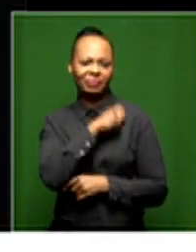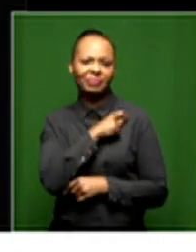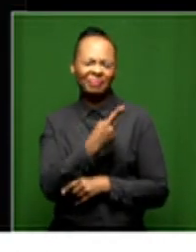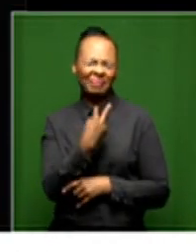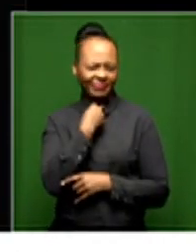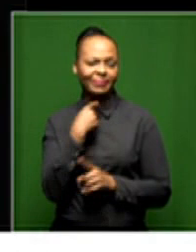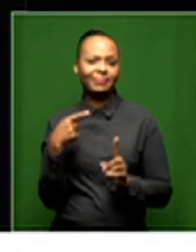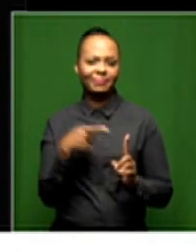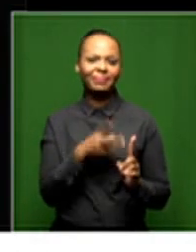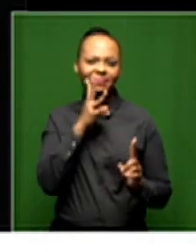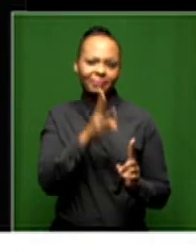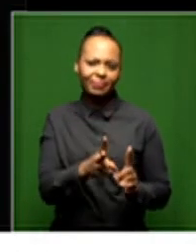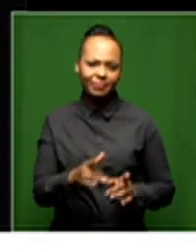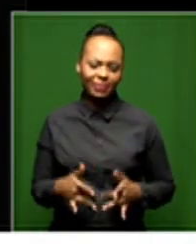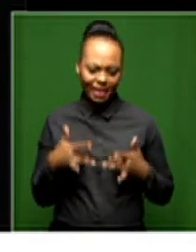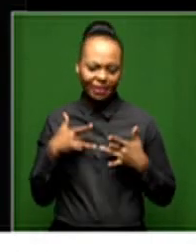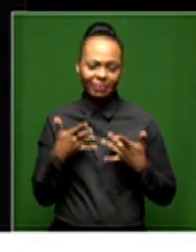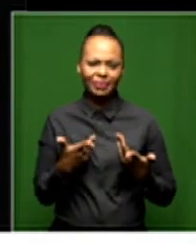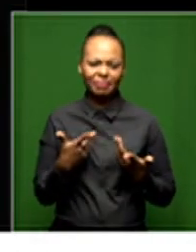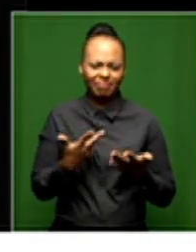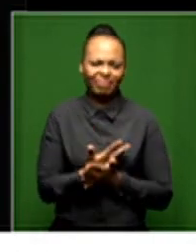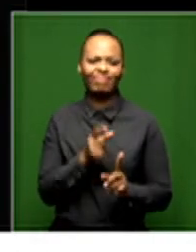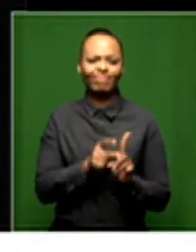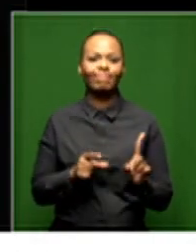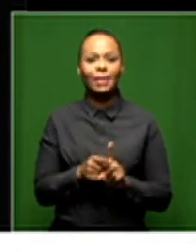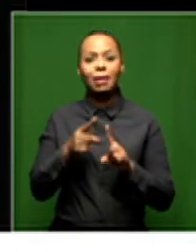really going to leave in my life personally. But for South